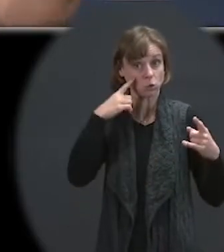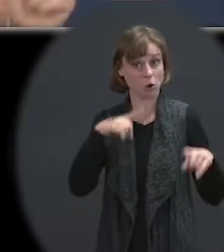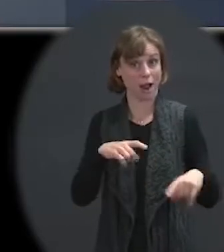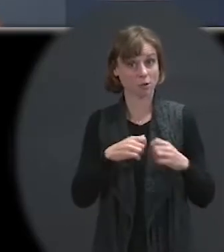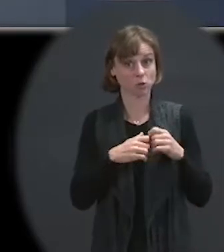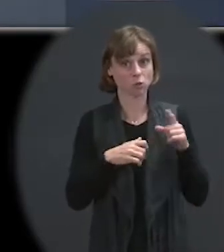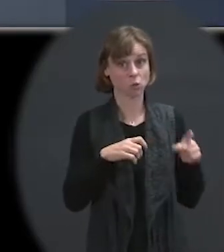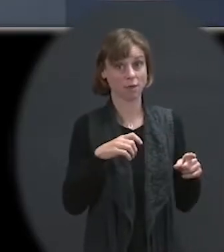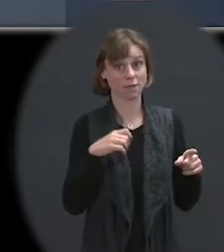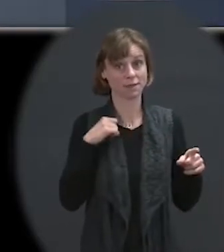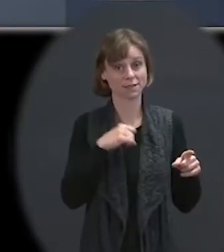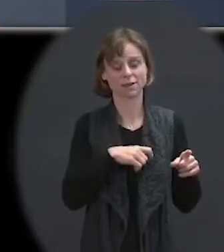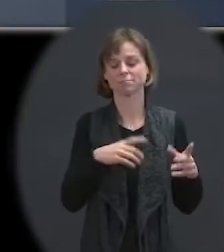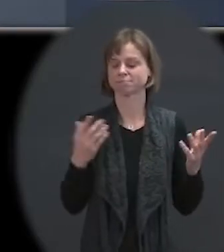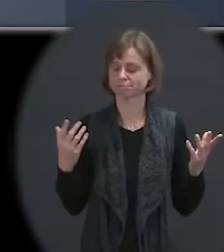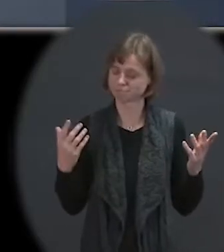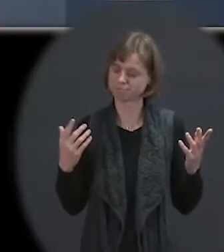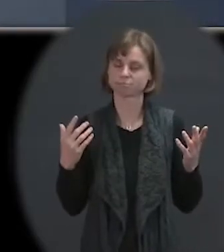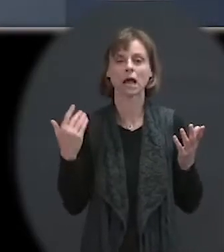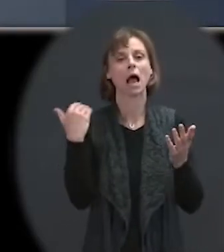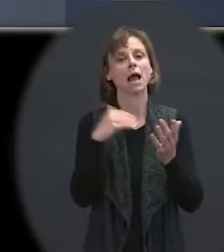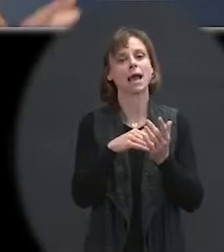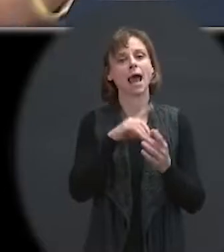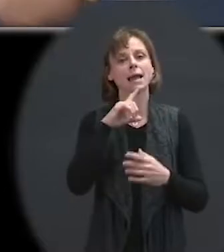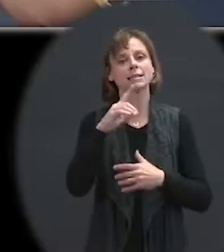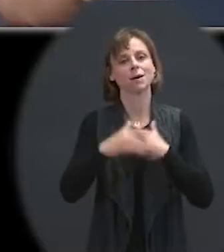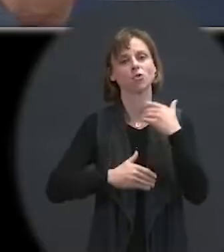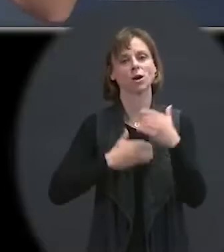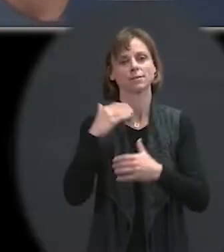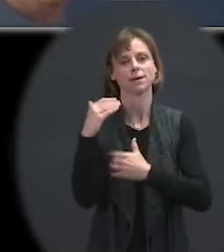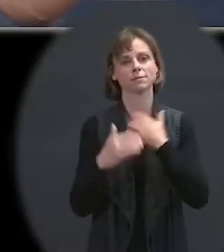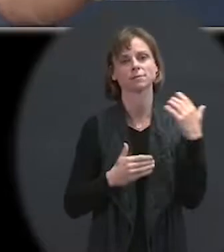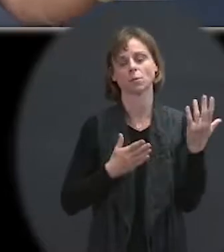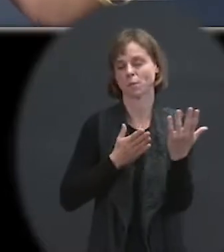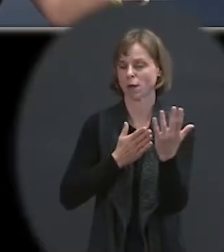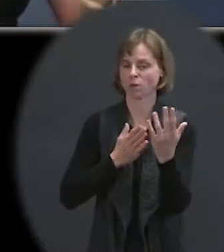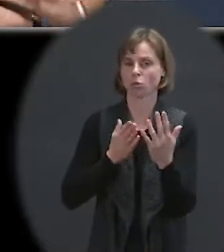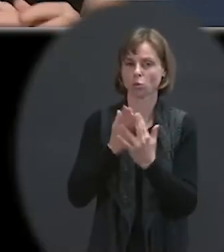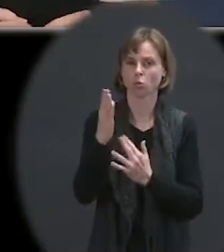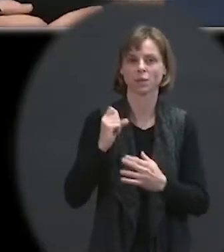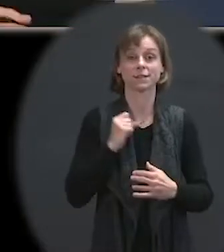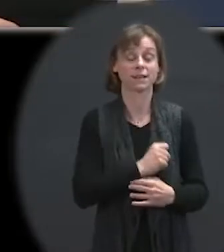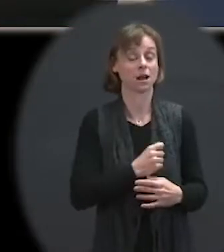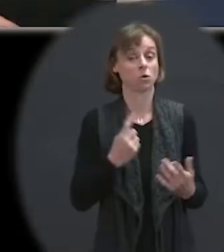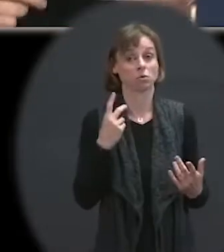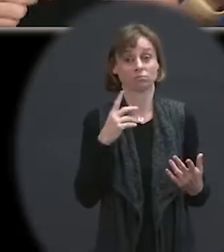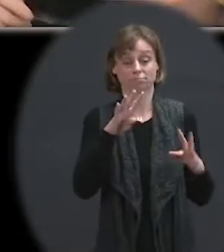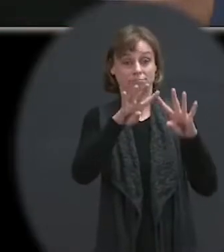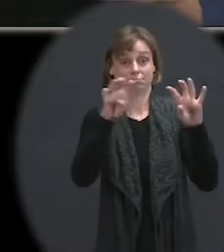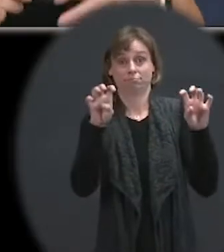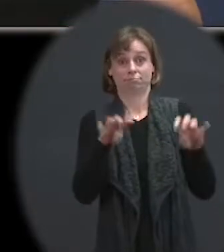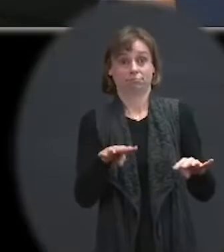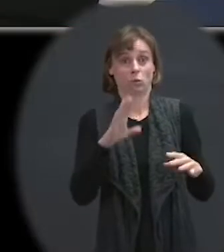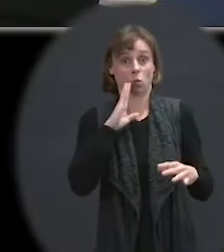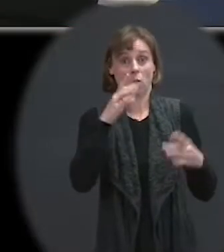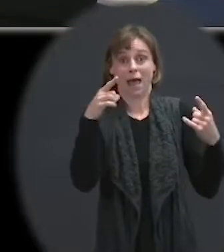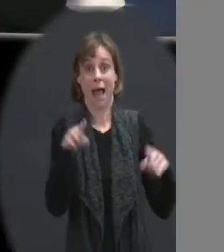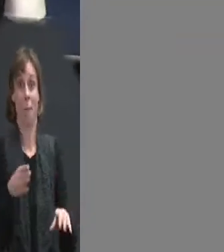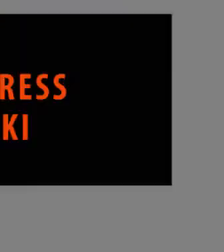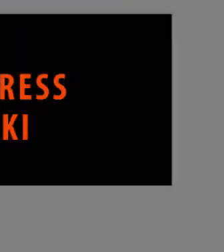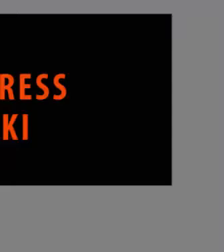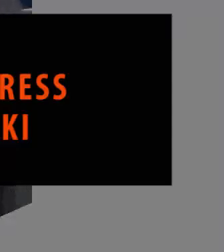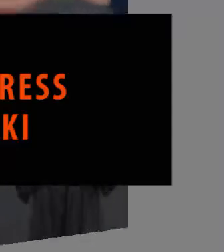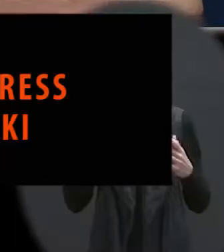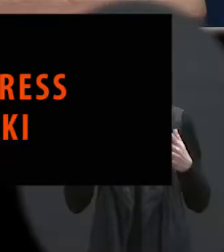there's going to be a process that works its way through the Senate. We don't even know where it's going to end up outside of when it works its way through the bird